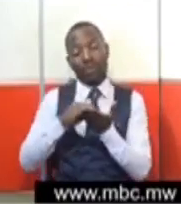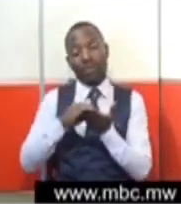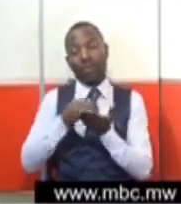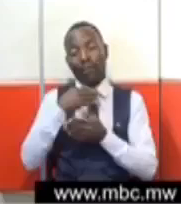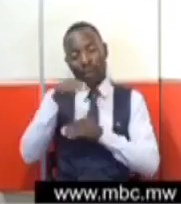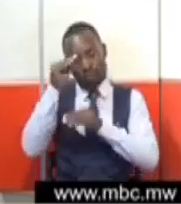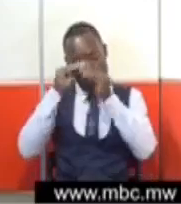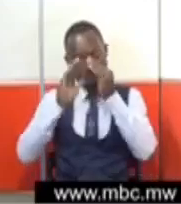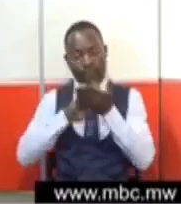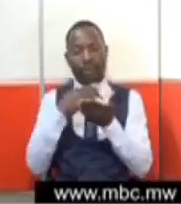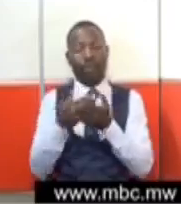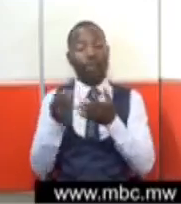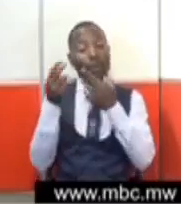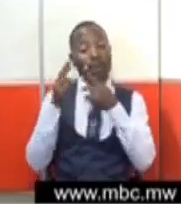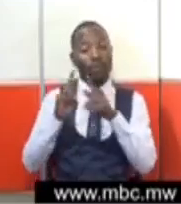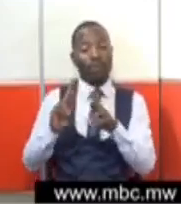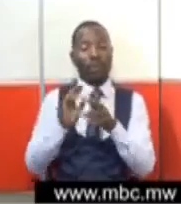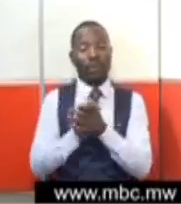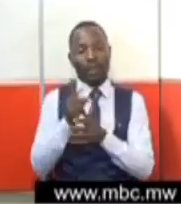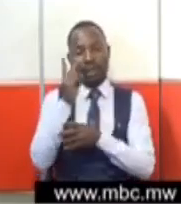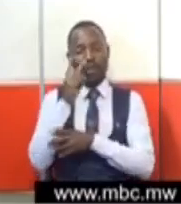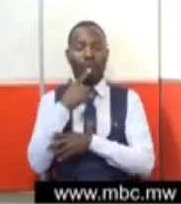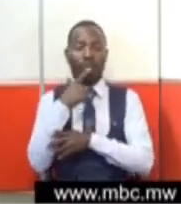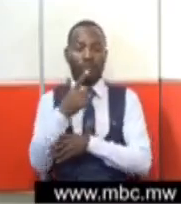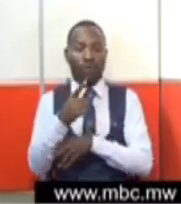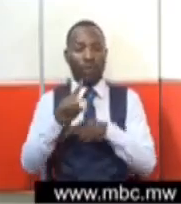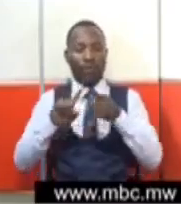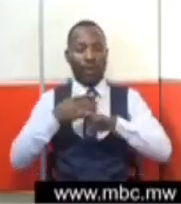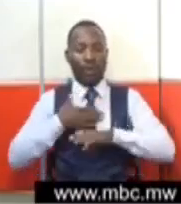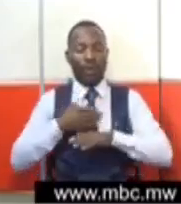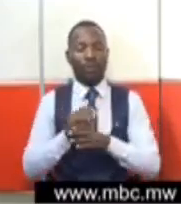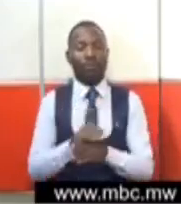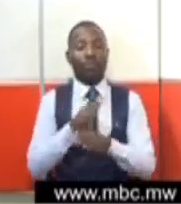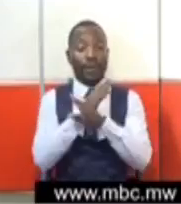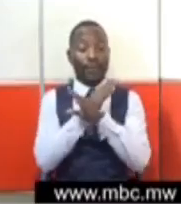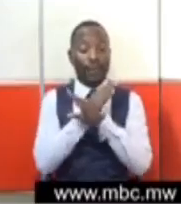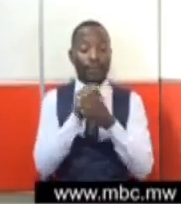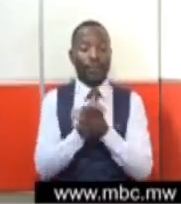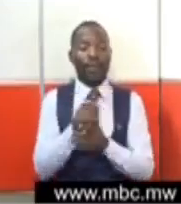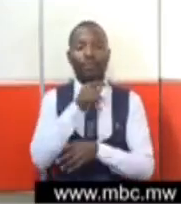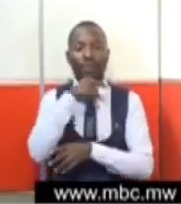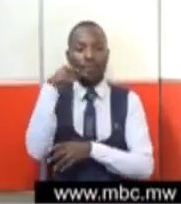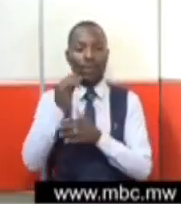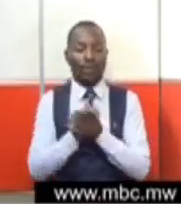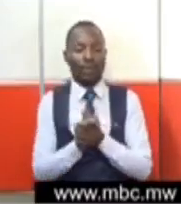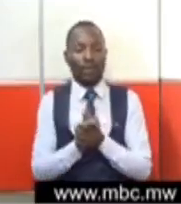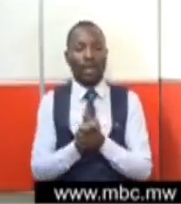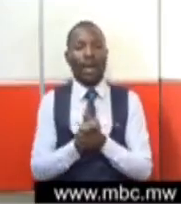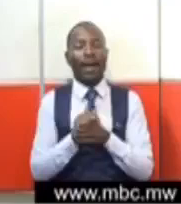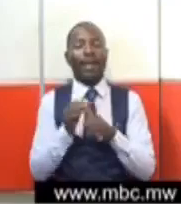learn, because in the report, we have seen that our colleagues in Zambia, in Mozambique, they were in